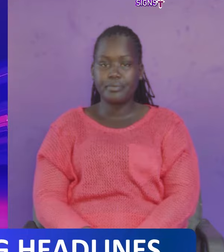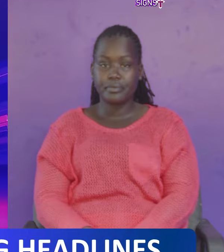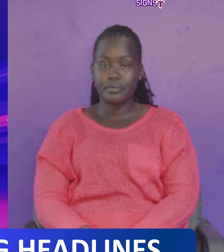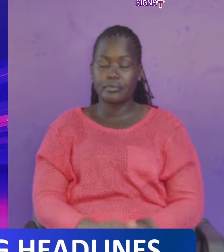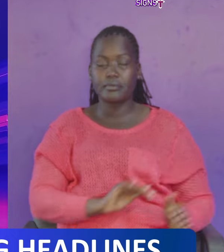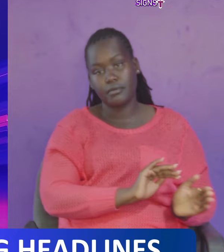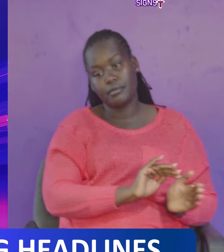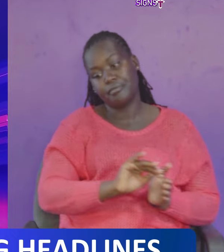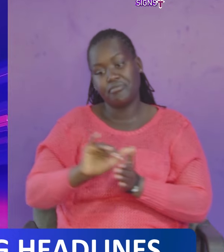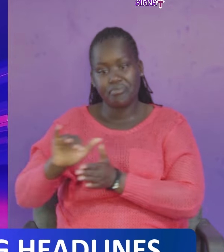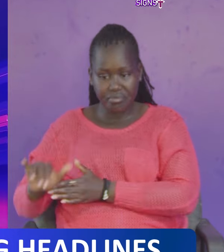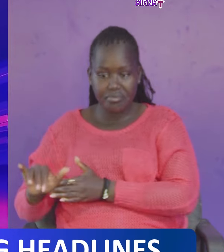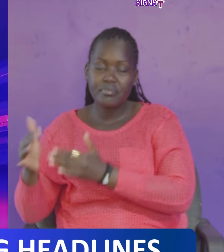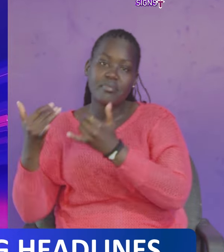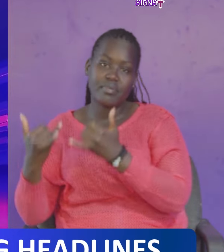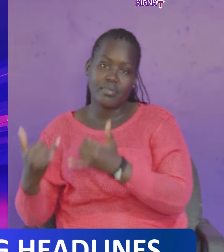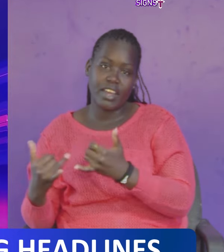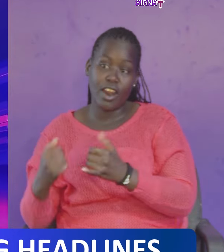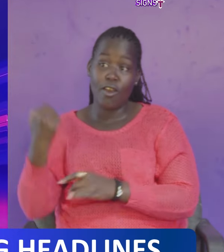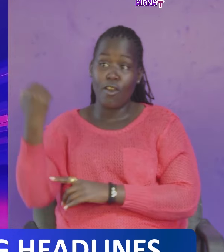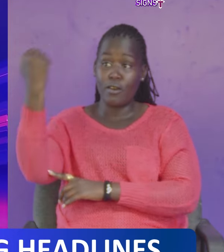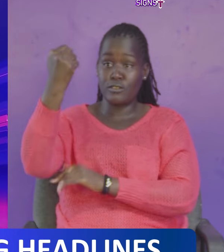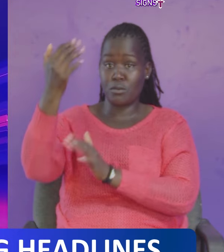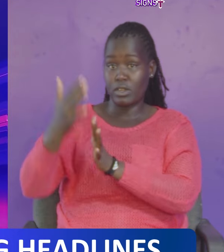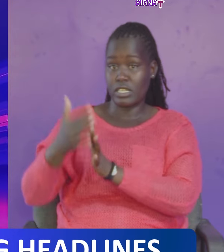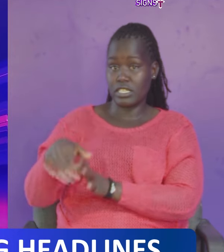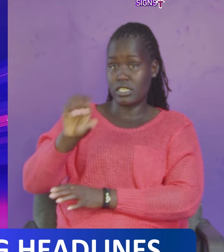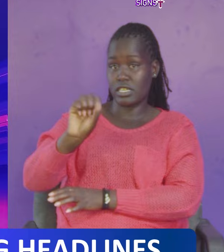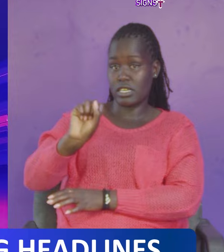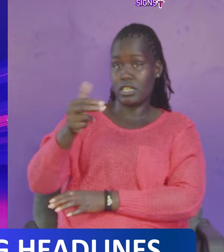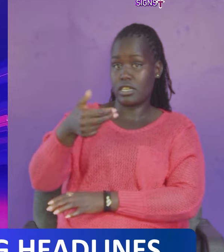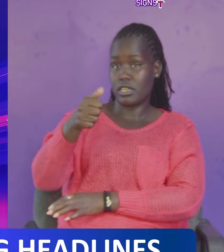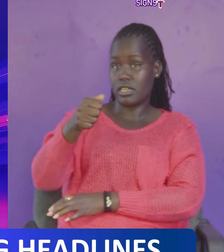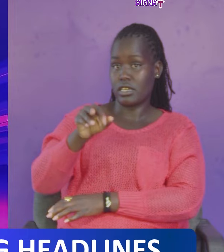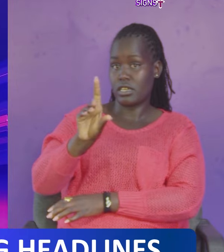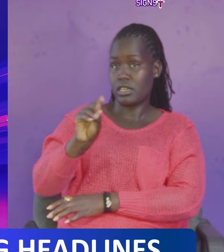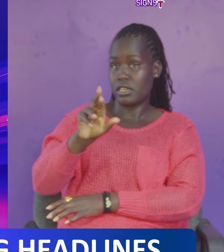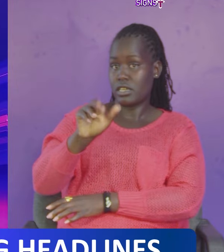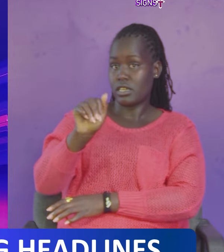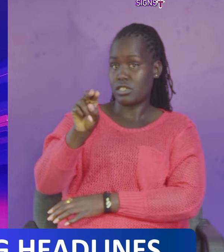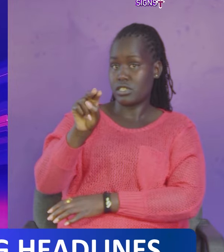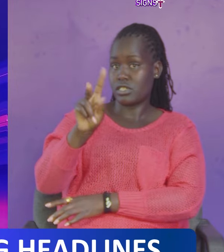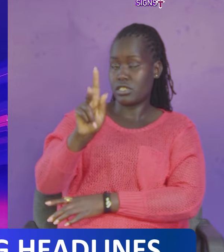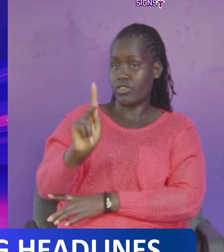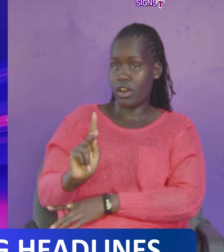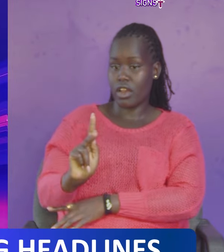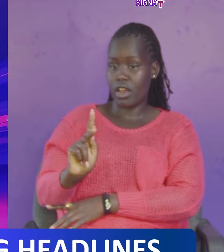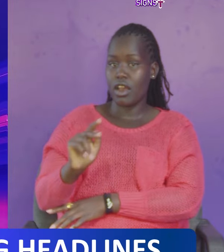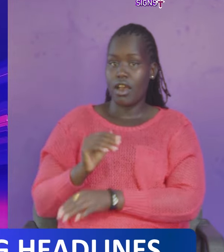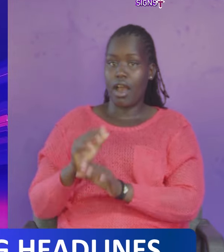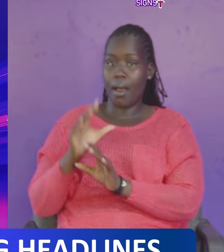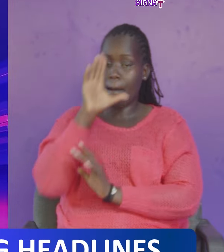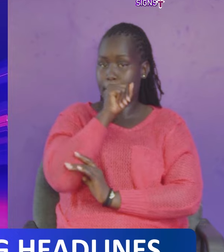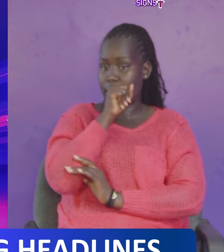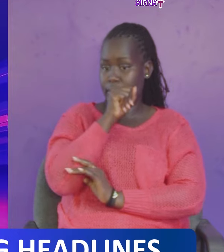Away from that now to politician Shadrach Maritim's disappearance. A mystery as a phone